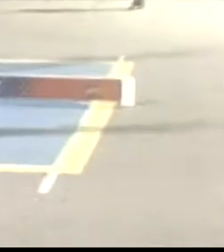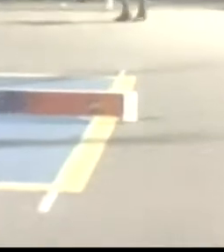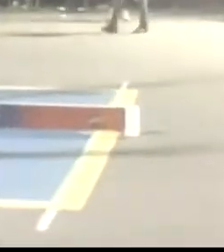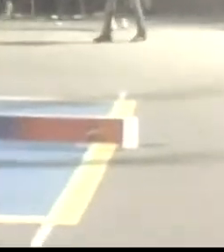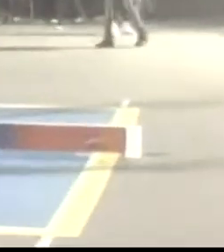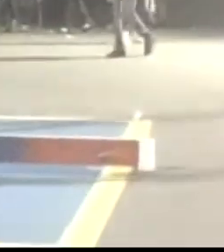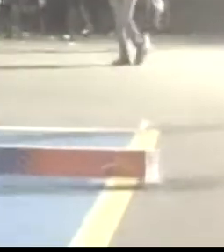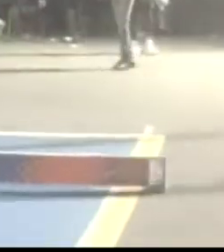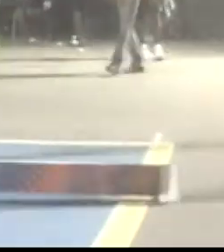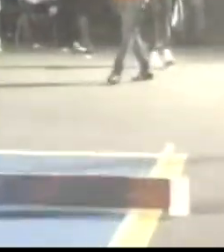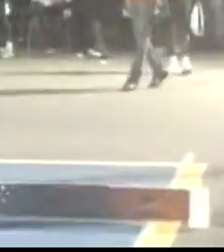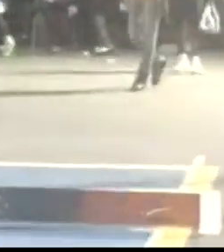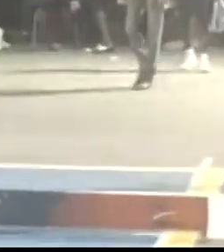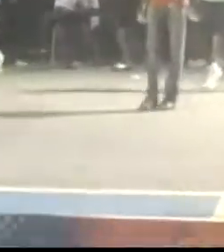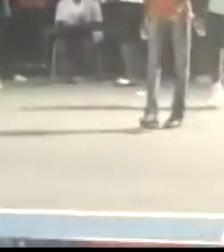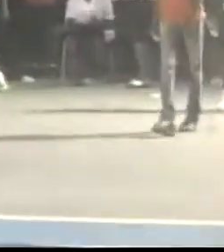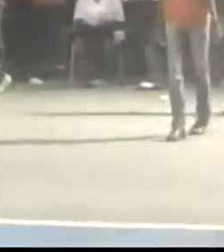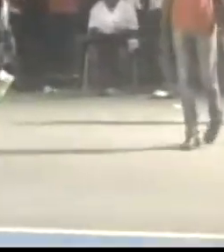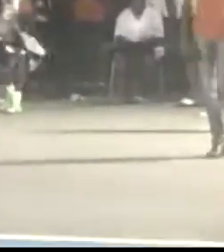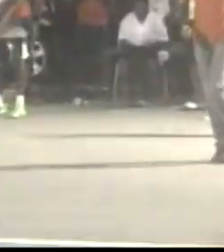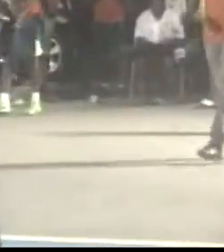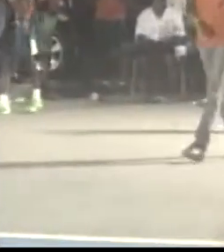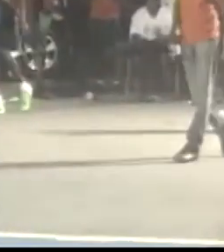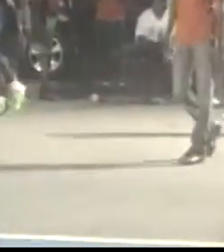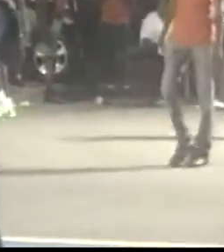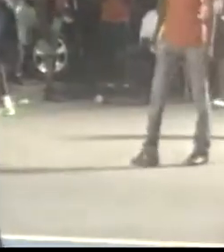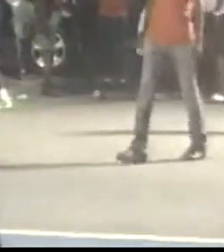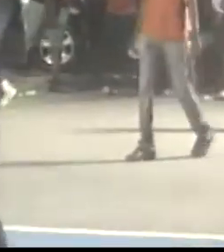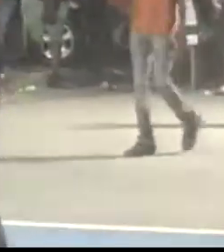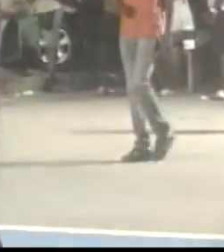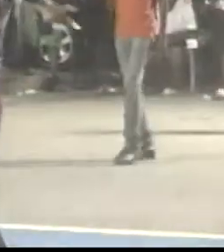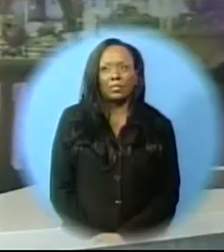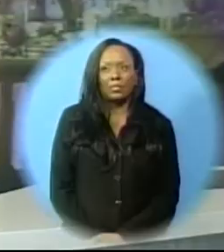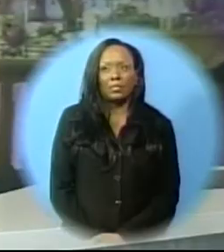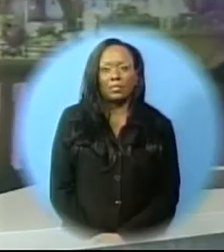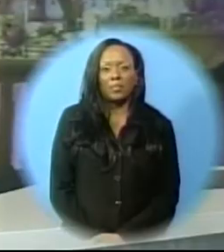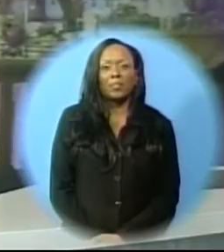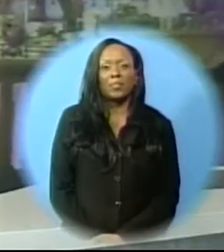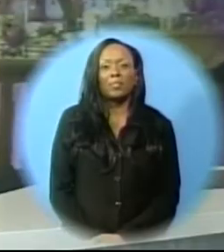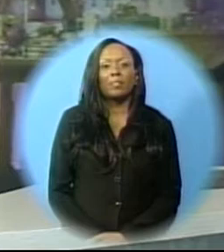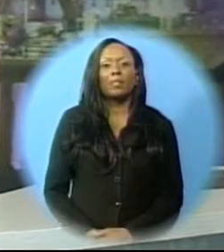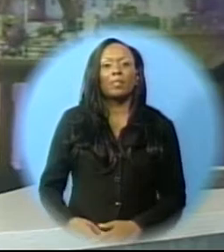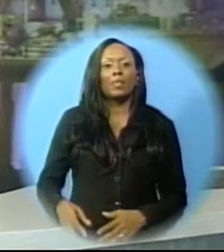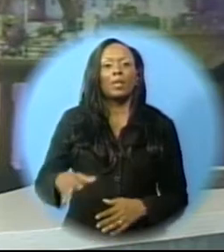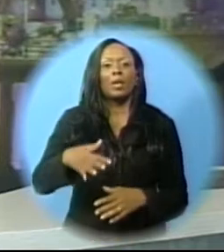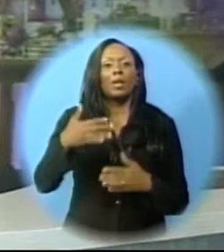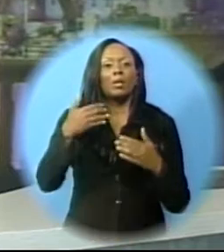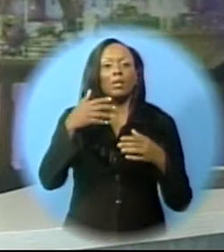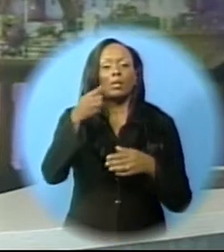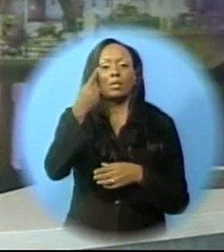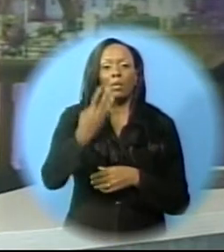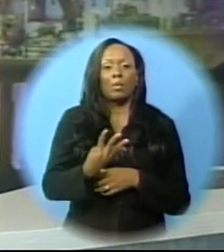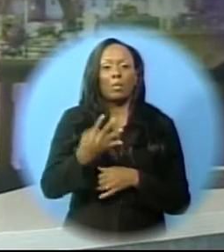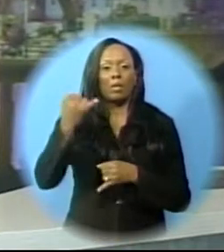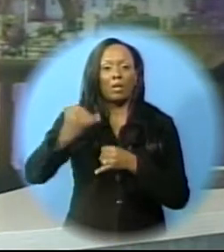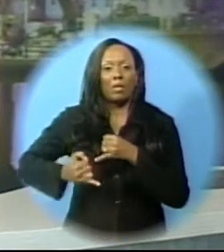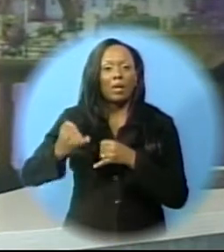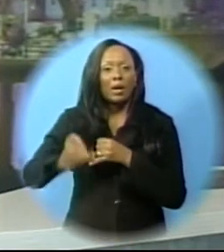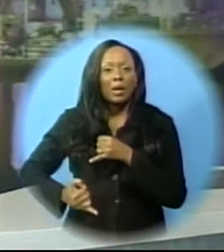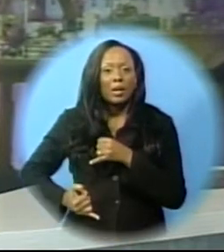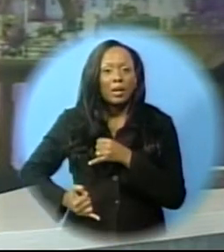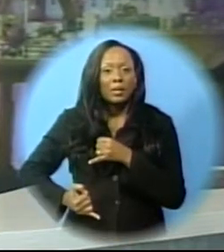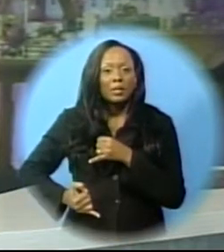Abby Clark 21-10 in the round of 32, defeated Davian Taylor at 15 in the round of 16, Emar Edwards at 10